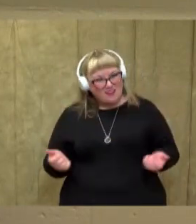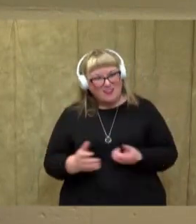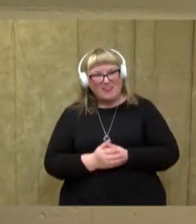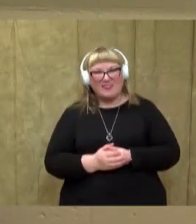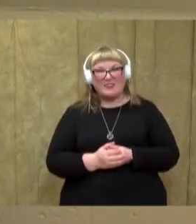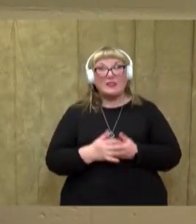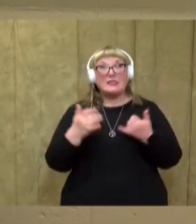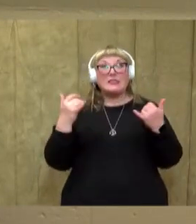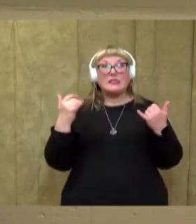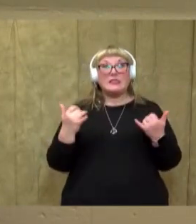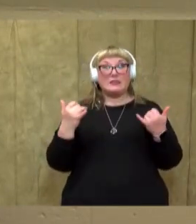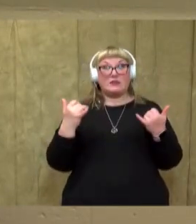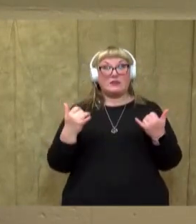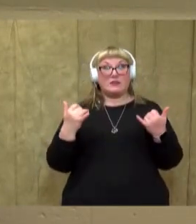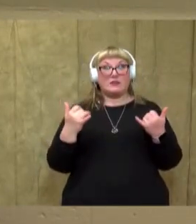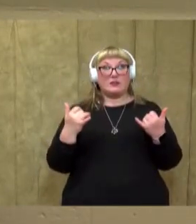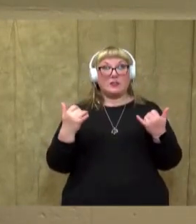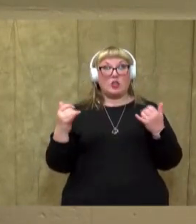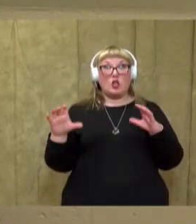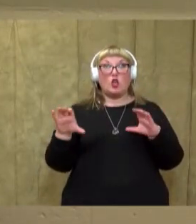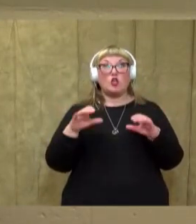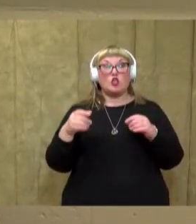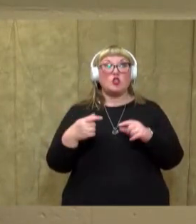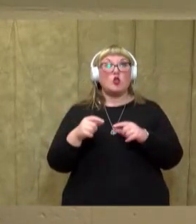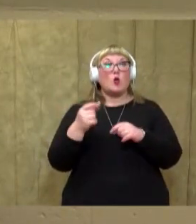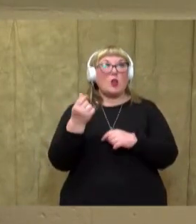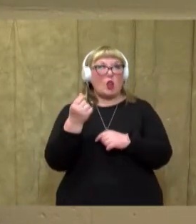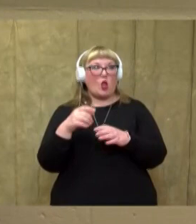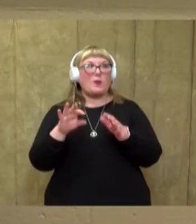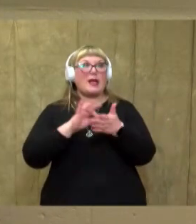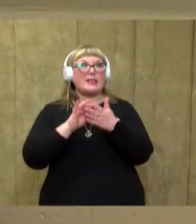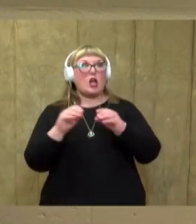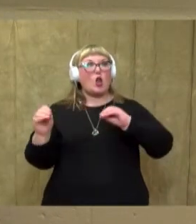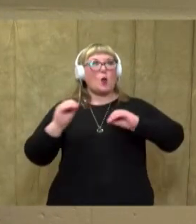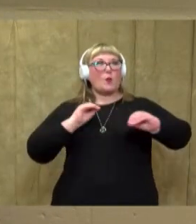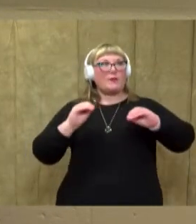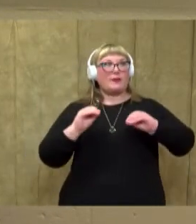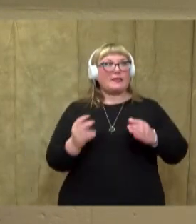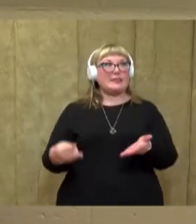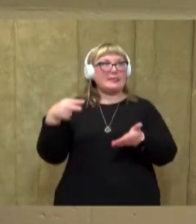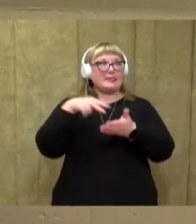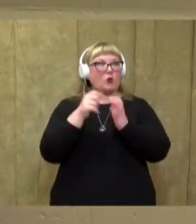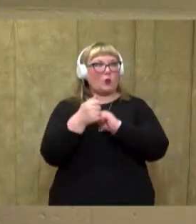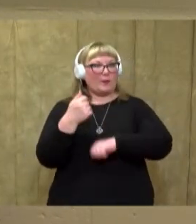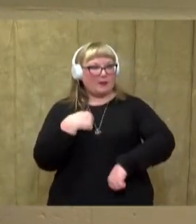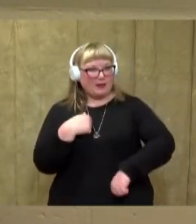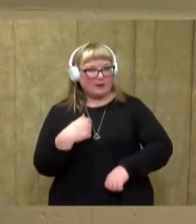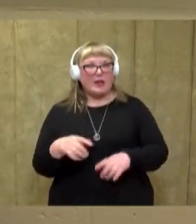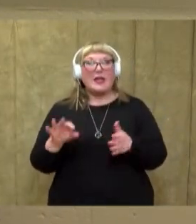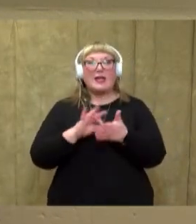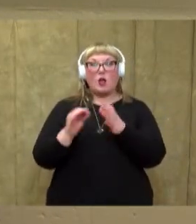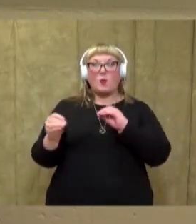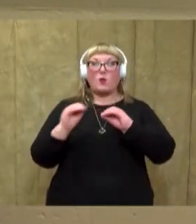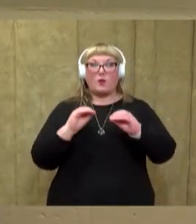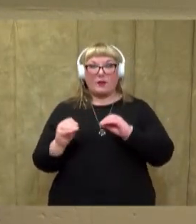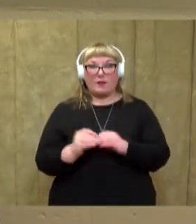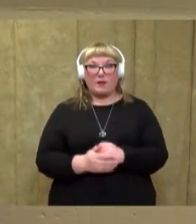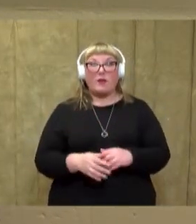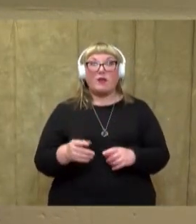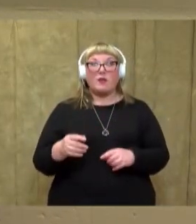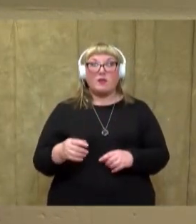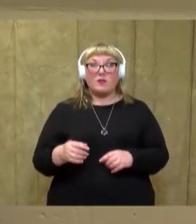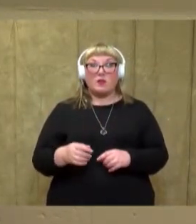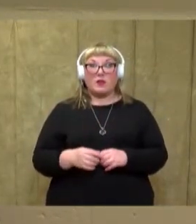All right, now we're going to do a little counting and moving. So everybody stand up with me. let's count and move. We're going to